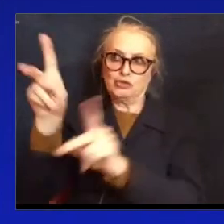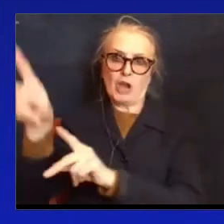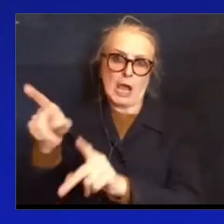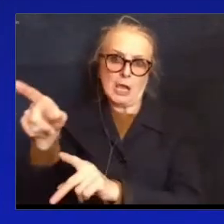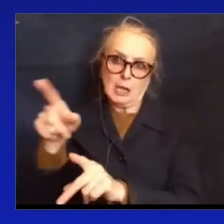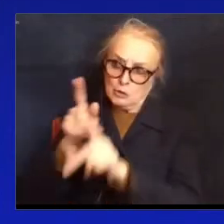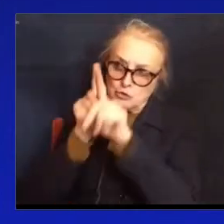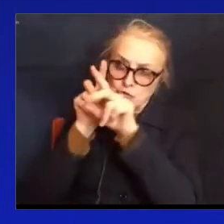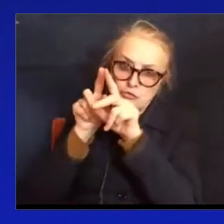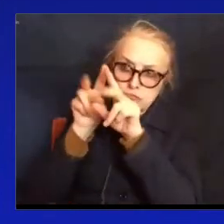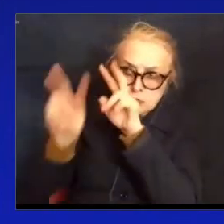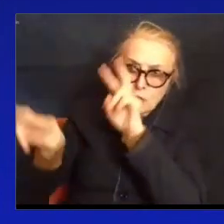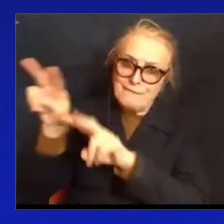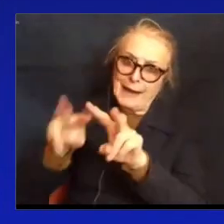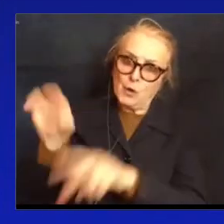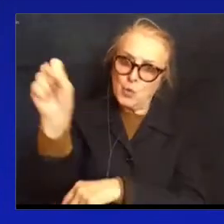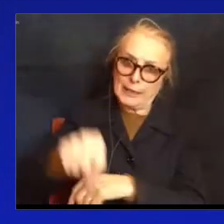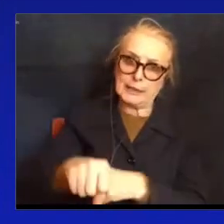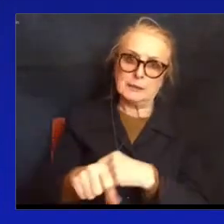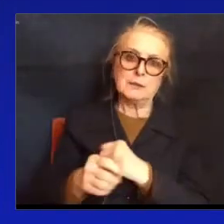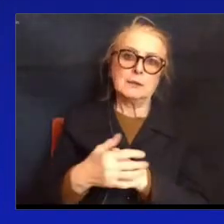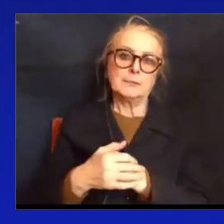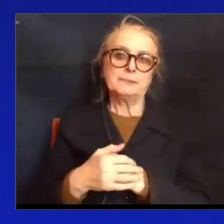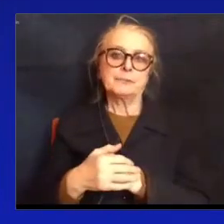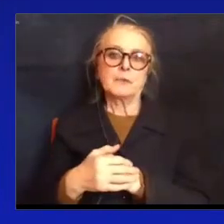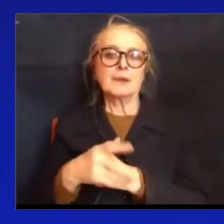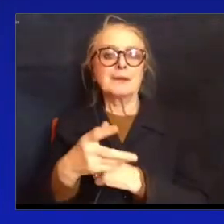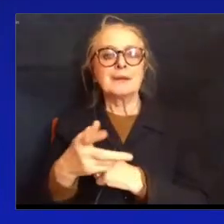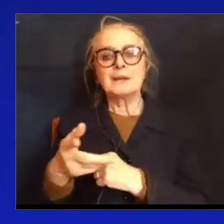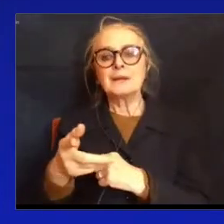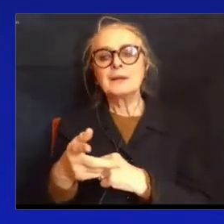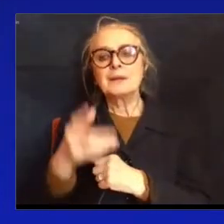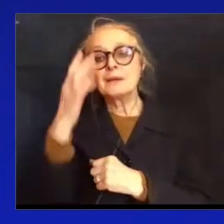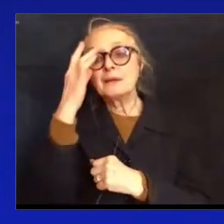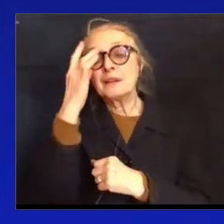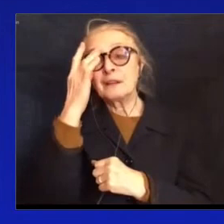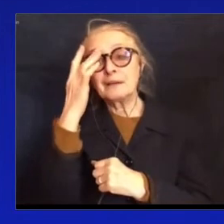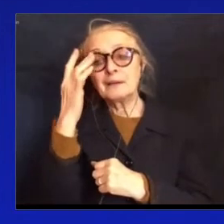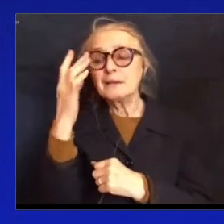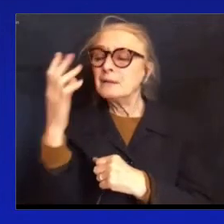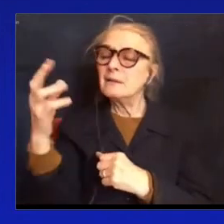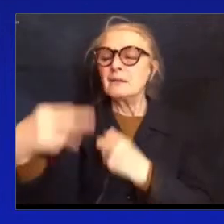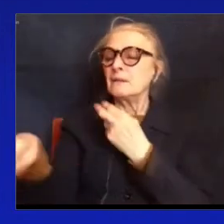that the UK variant, or is any of those the South African variant? Do you know?